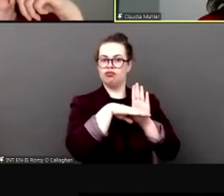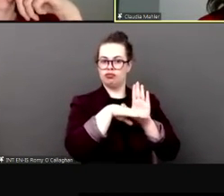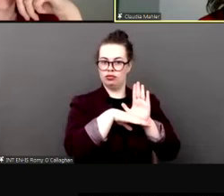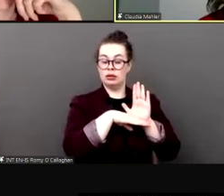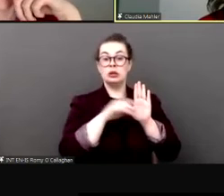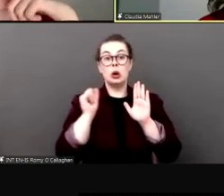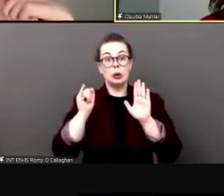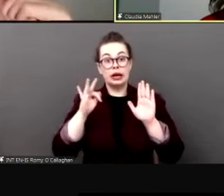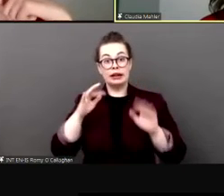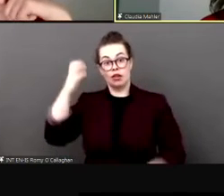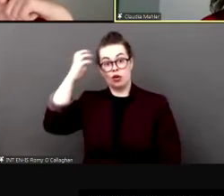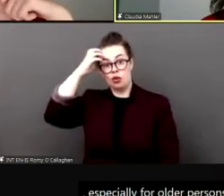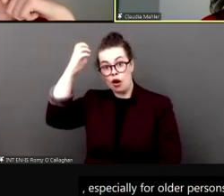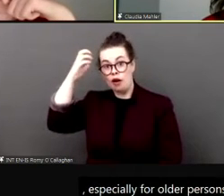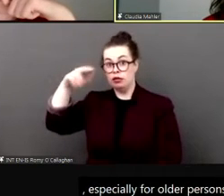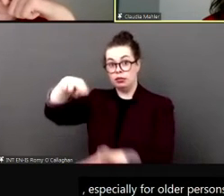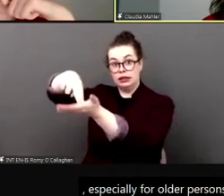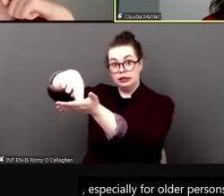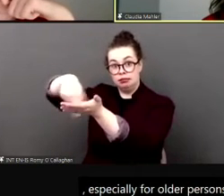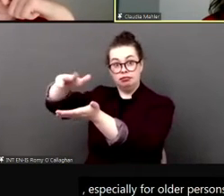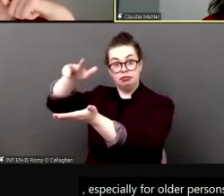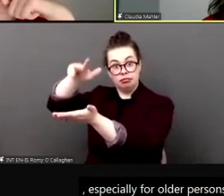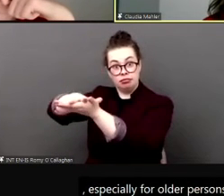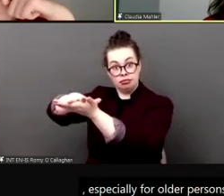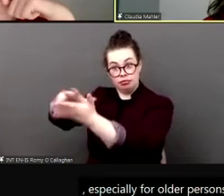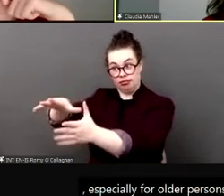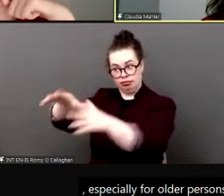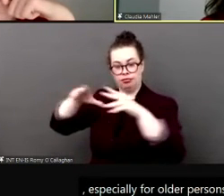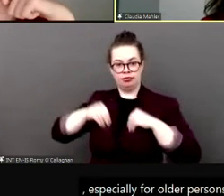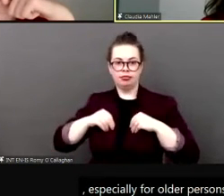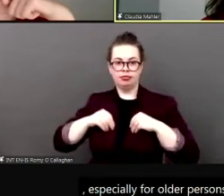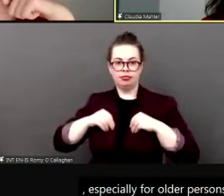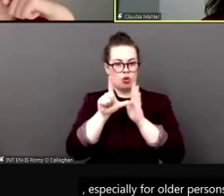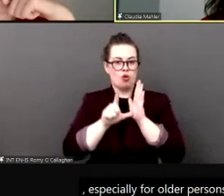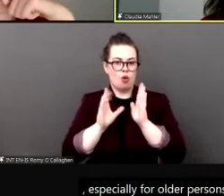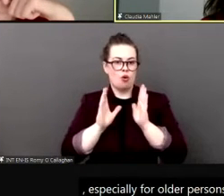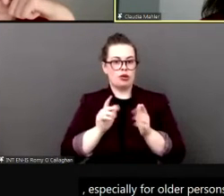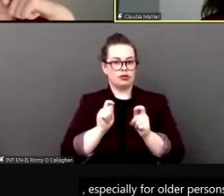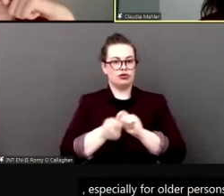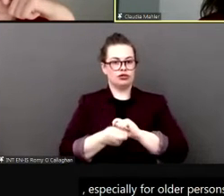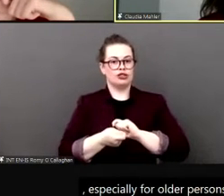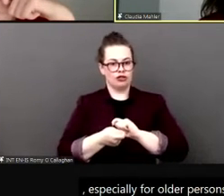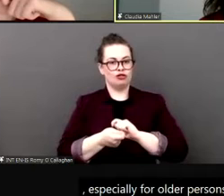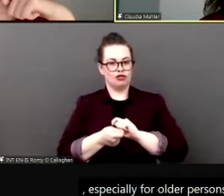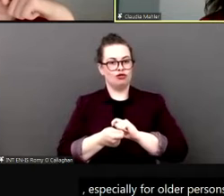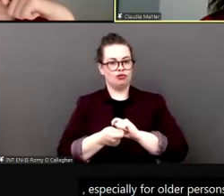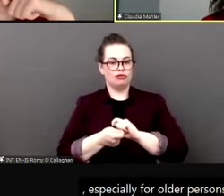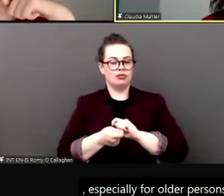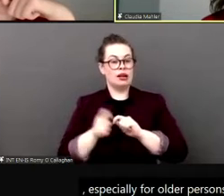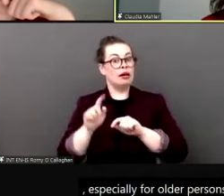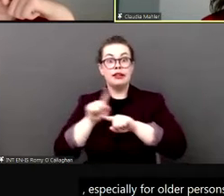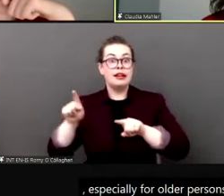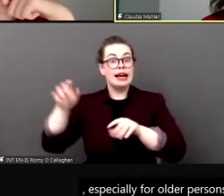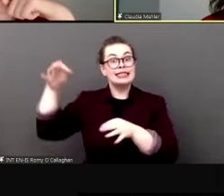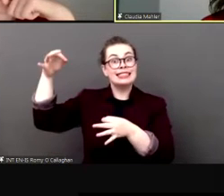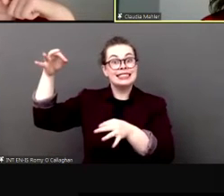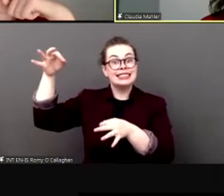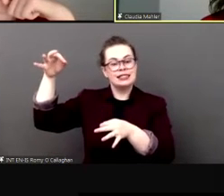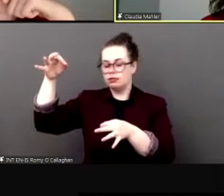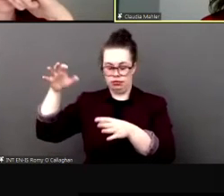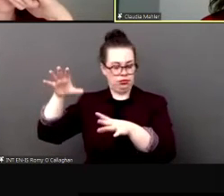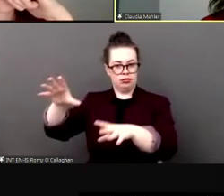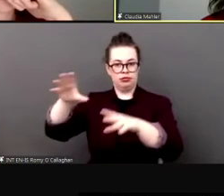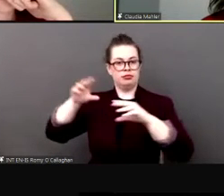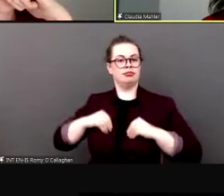we already have some kind of legal basis and a binding convention, but not all older persons